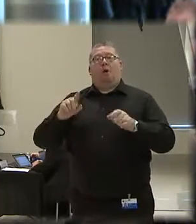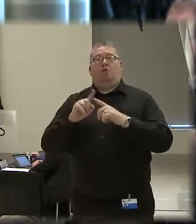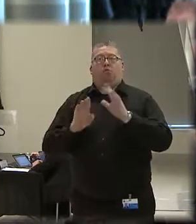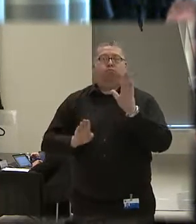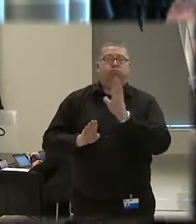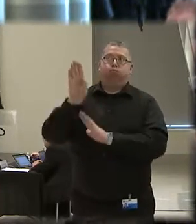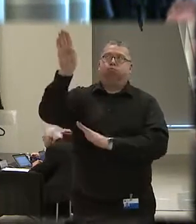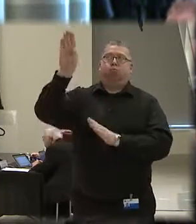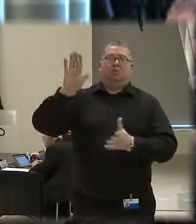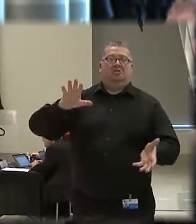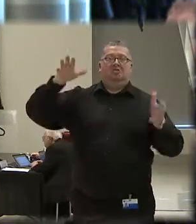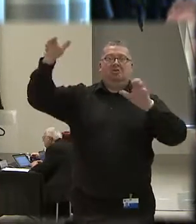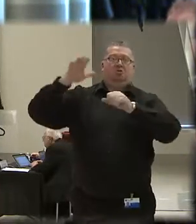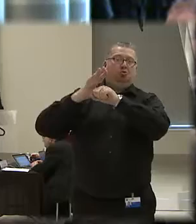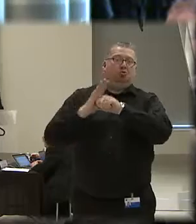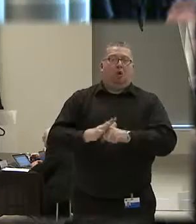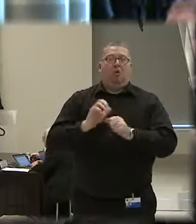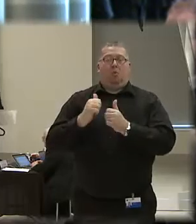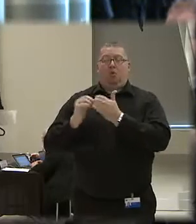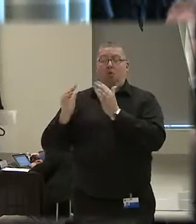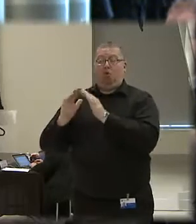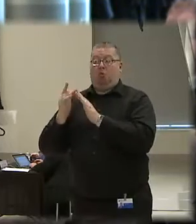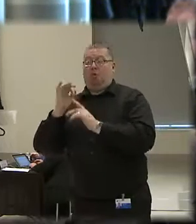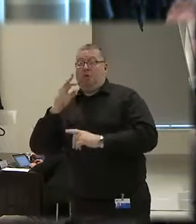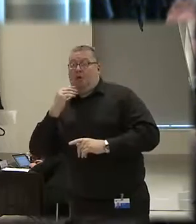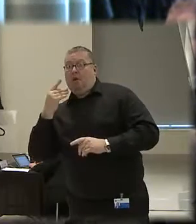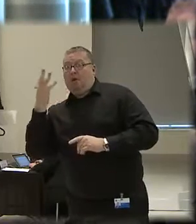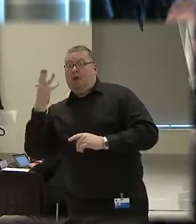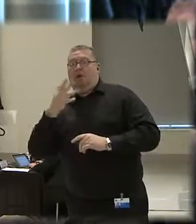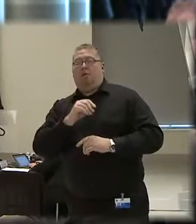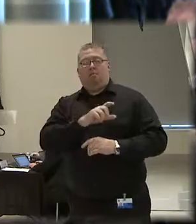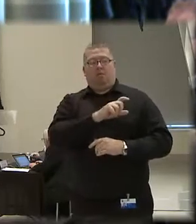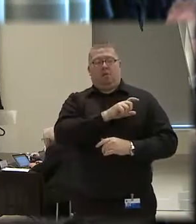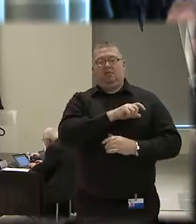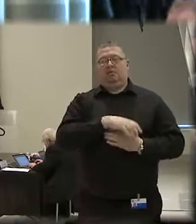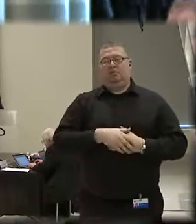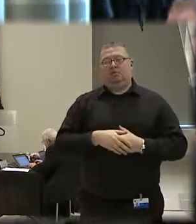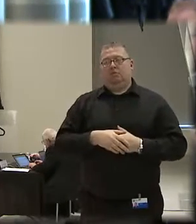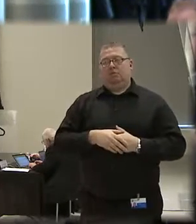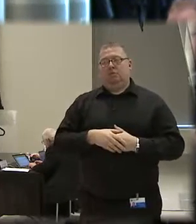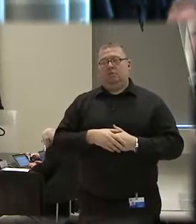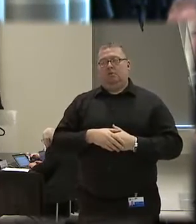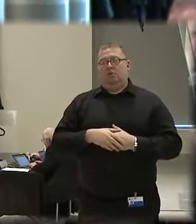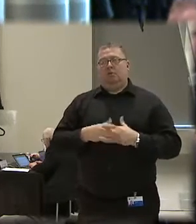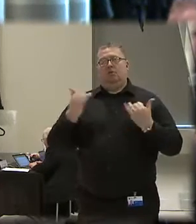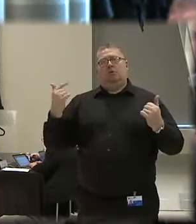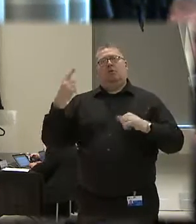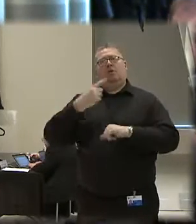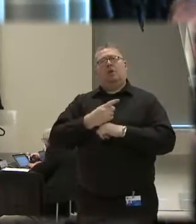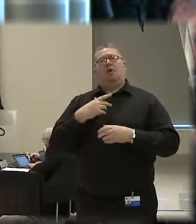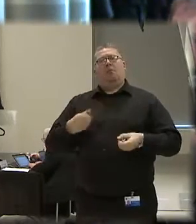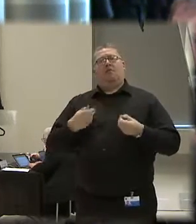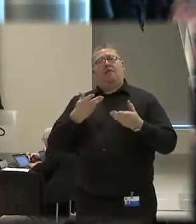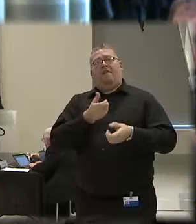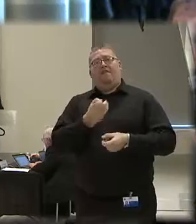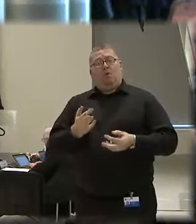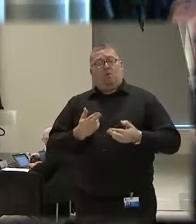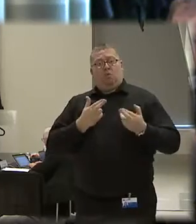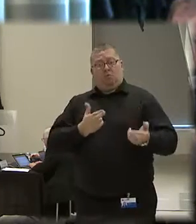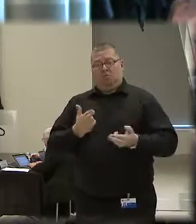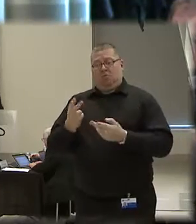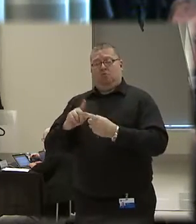escalate tensions between communities of color and police. Today I've provided a few recommendations to